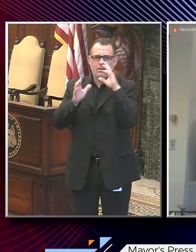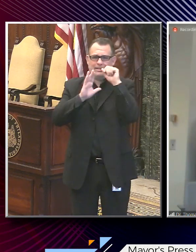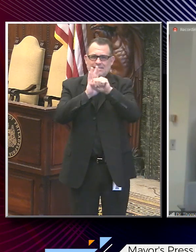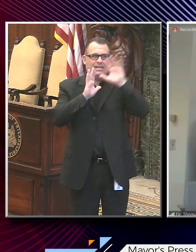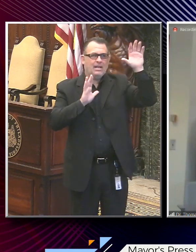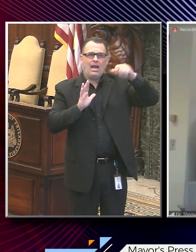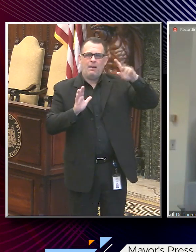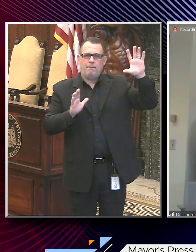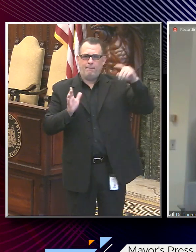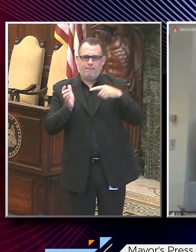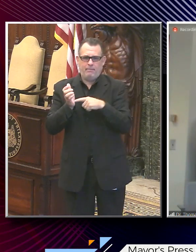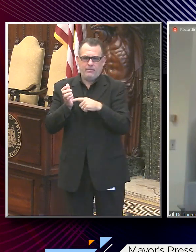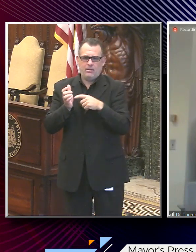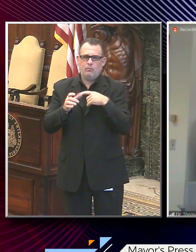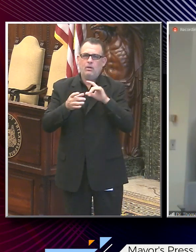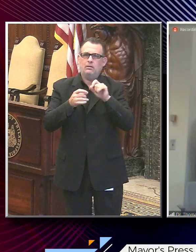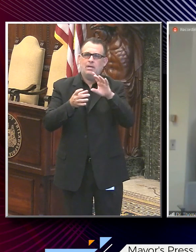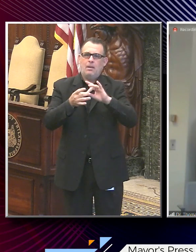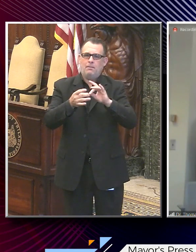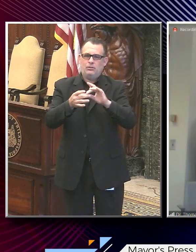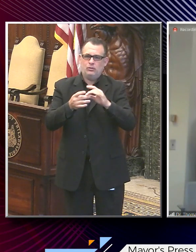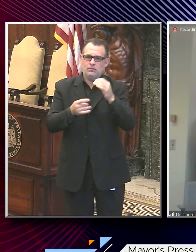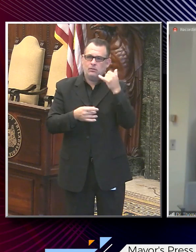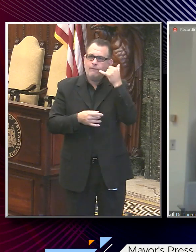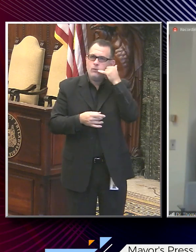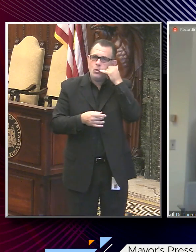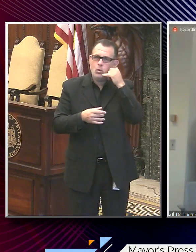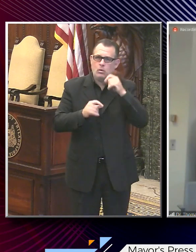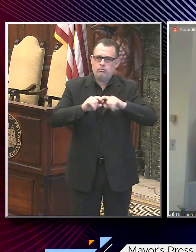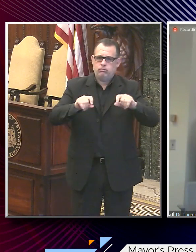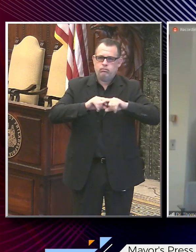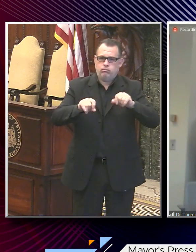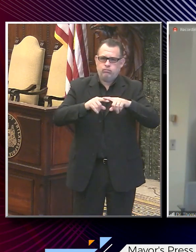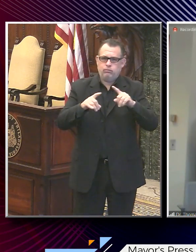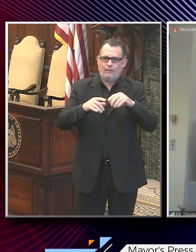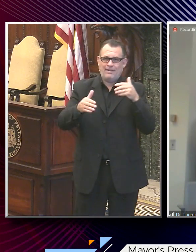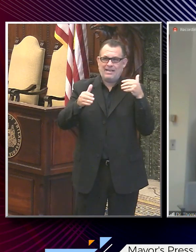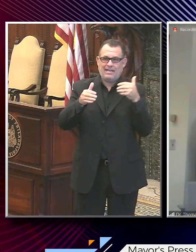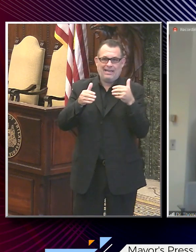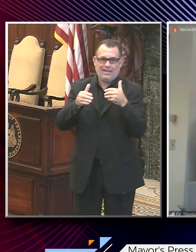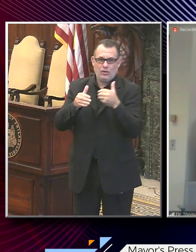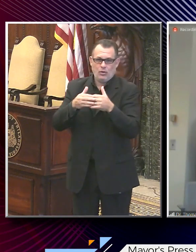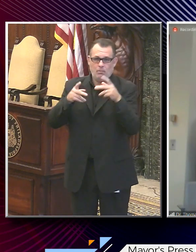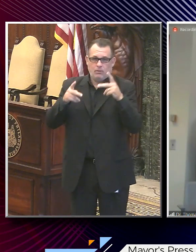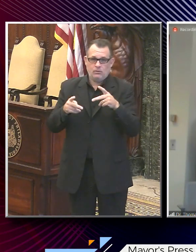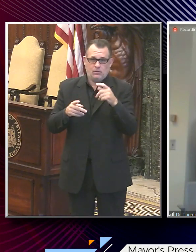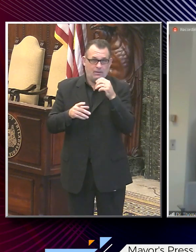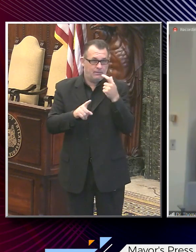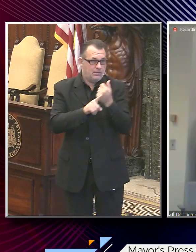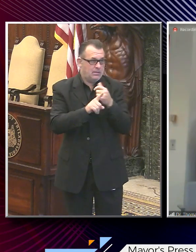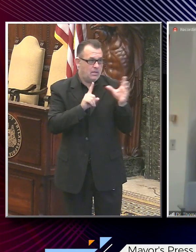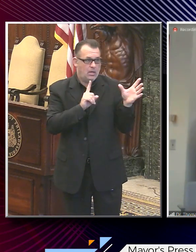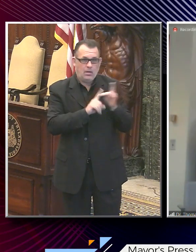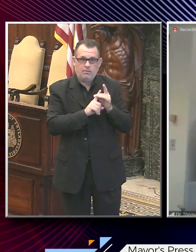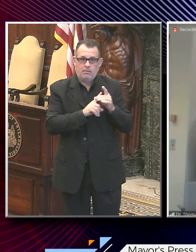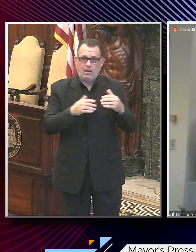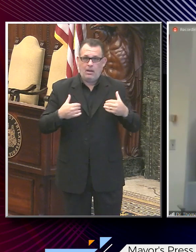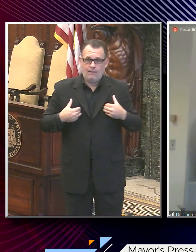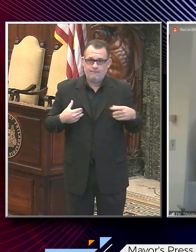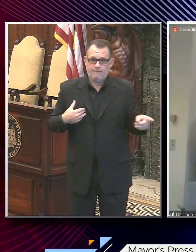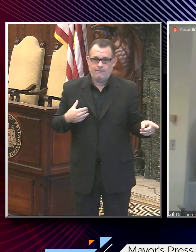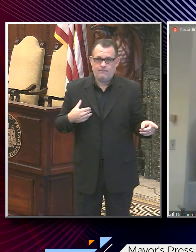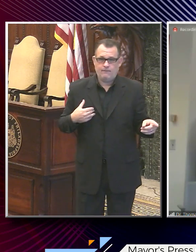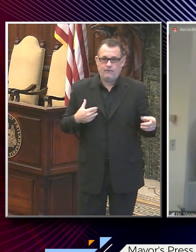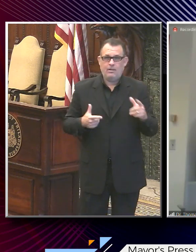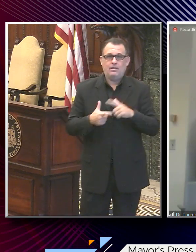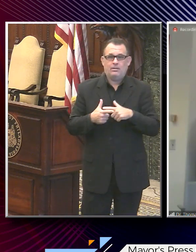it sends a message to phones that were close by if a person tests positive and then authorizes that notification.